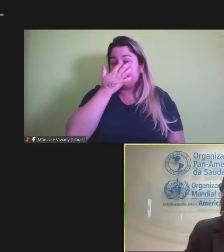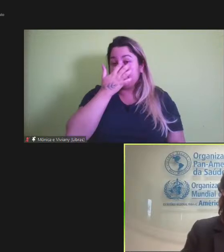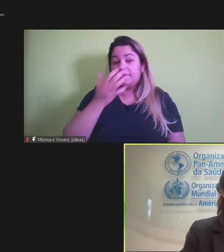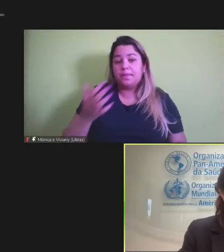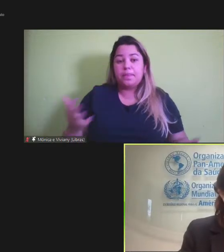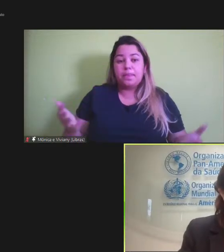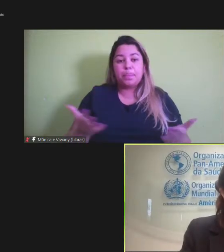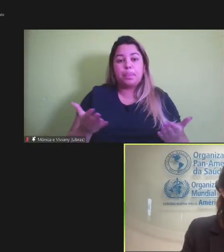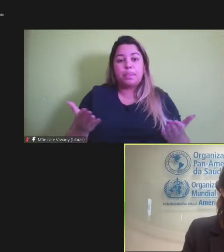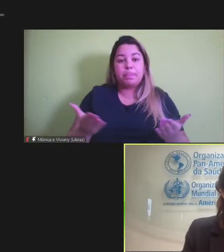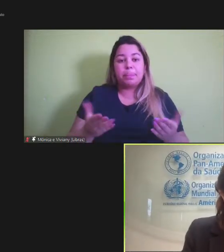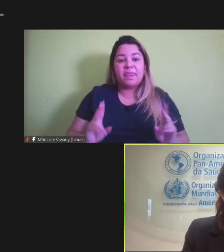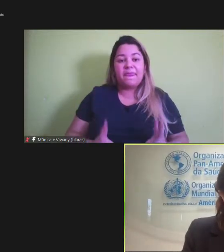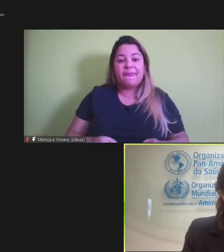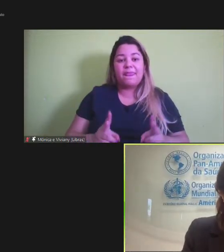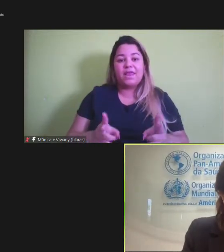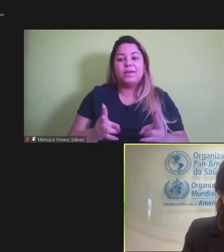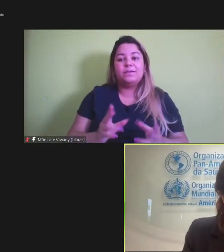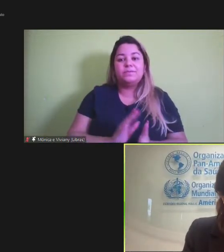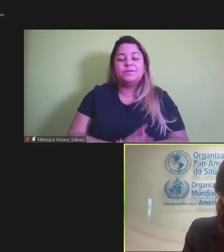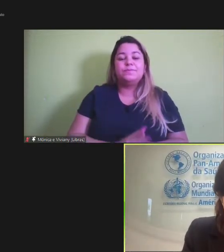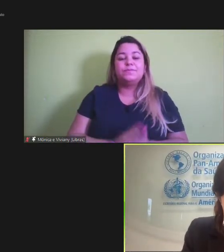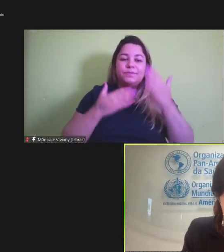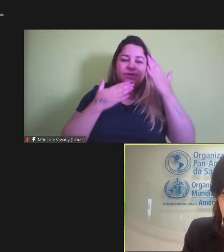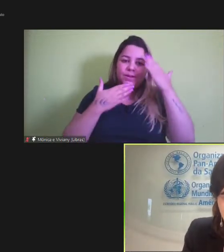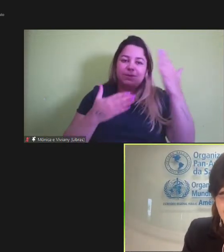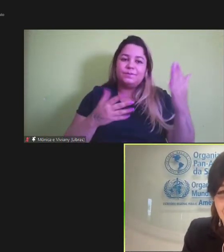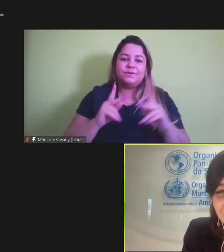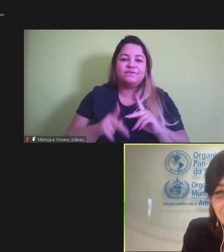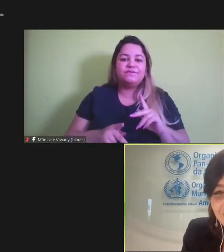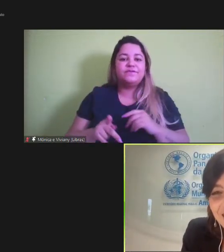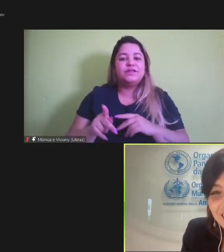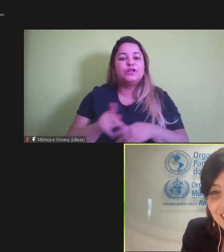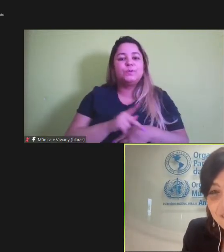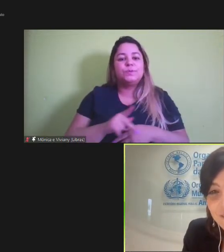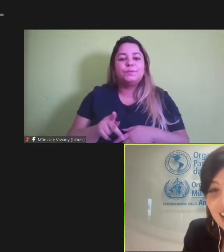And now let's continue to the panel.